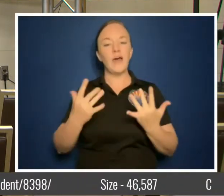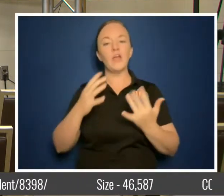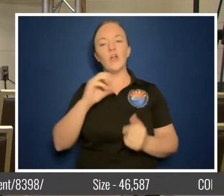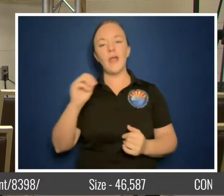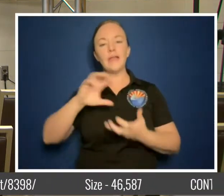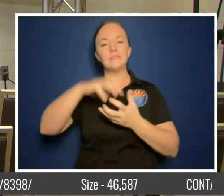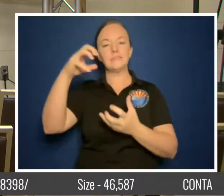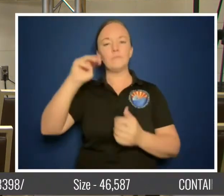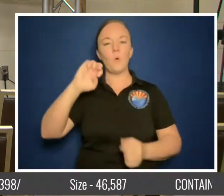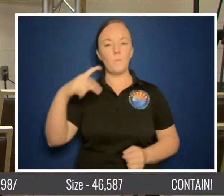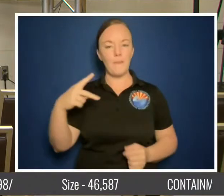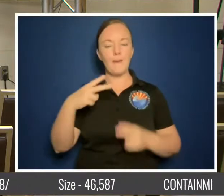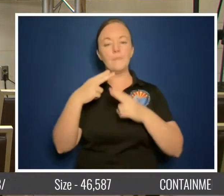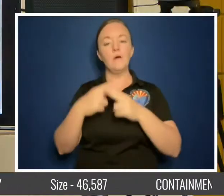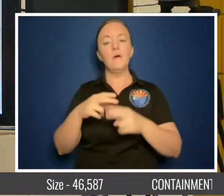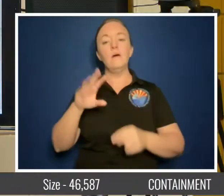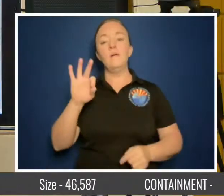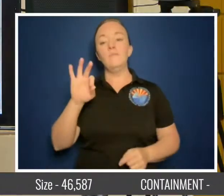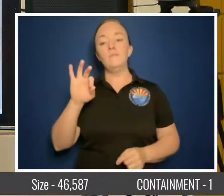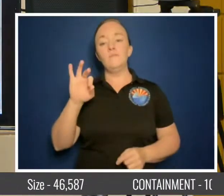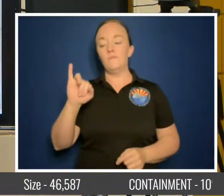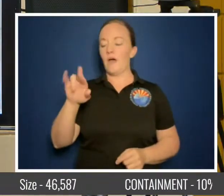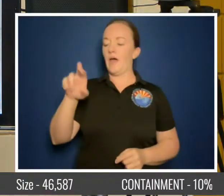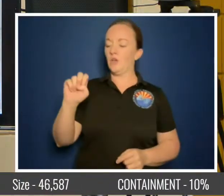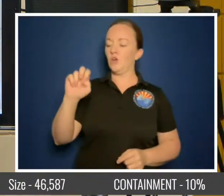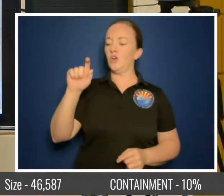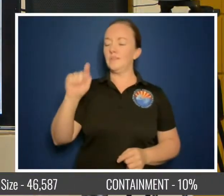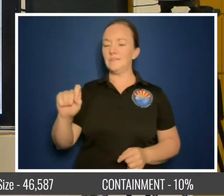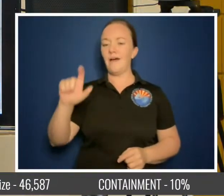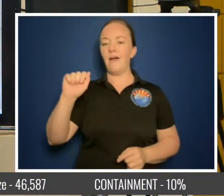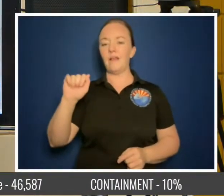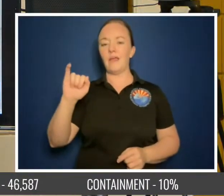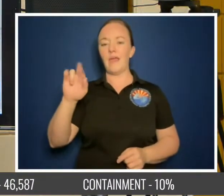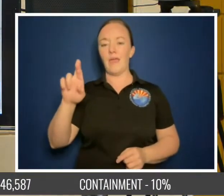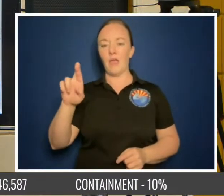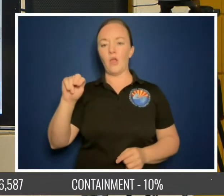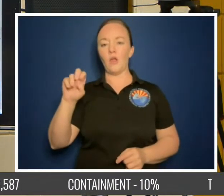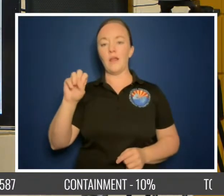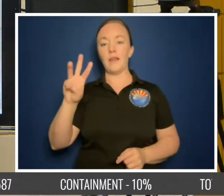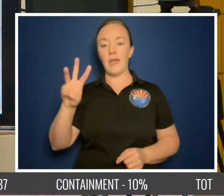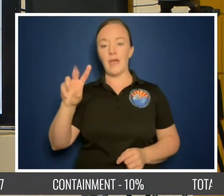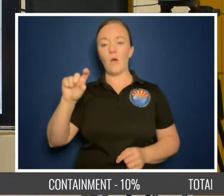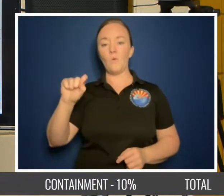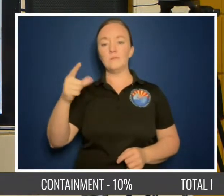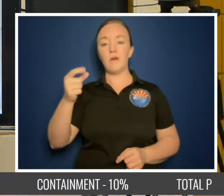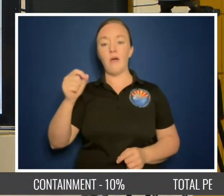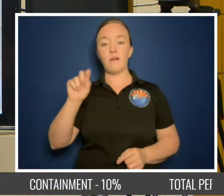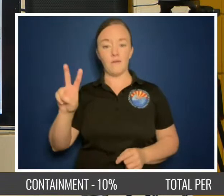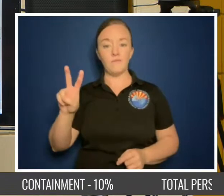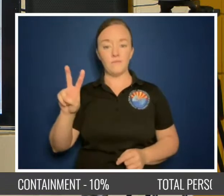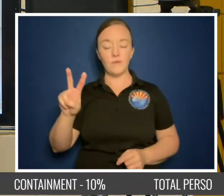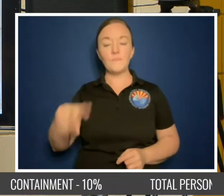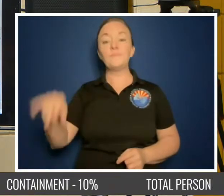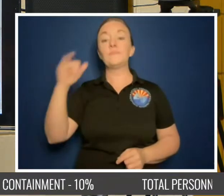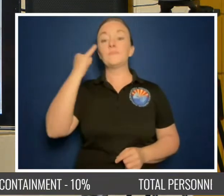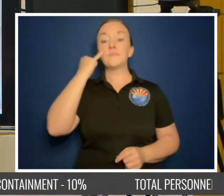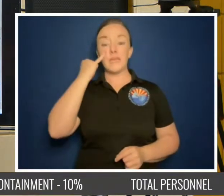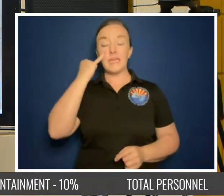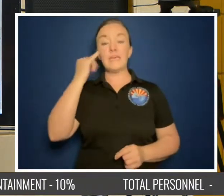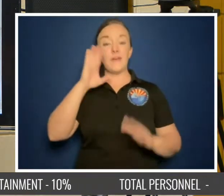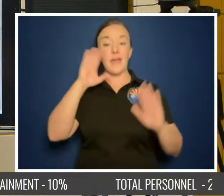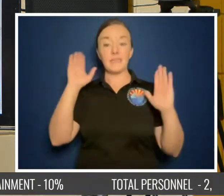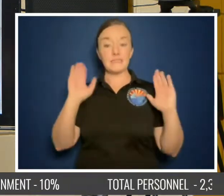fire.airnow.gov. So, and when there is a forecast in your area at fire.airnow.gov, there's a big box